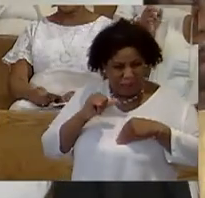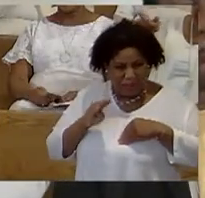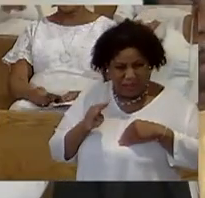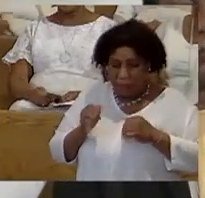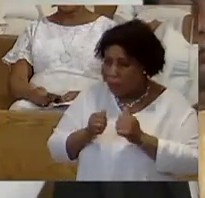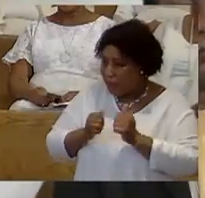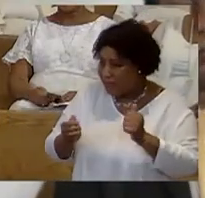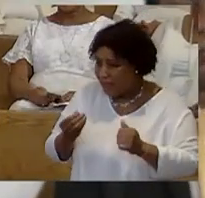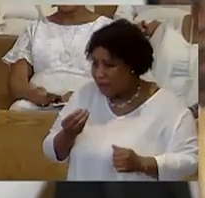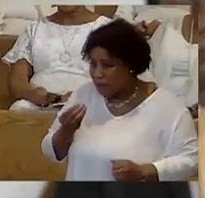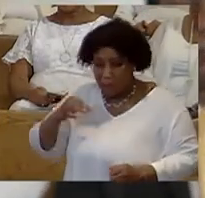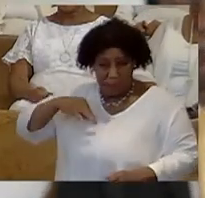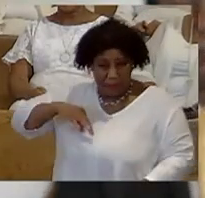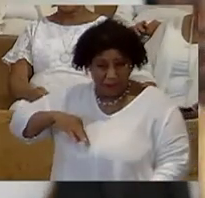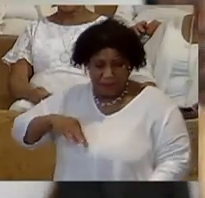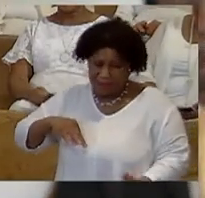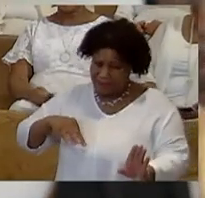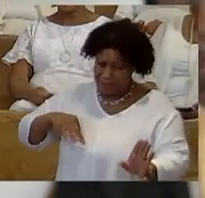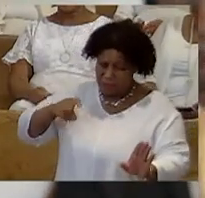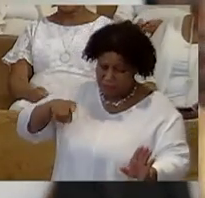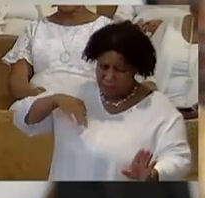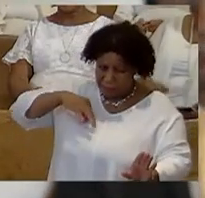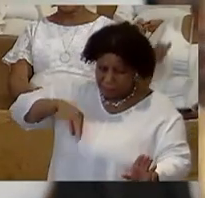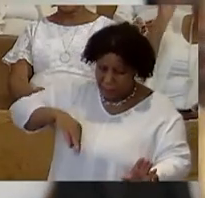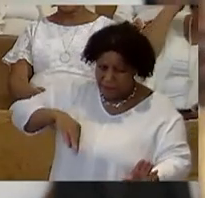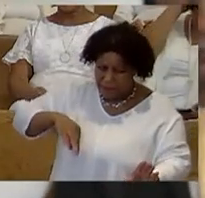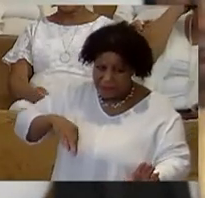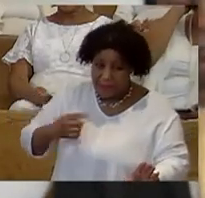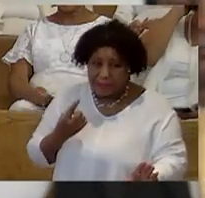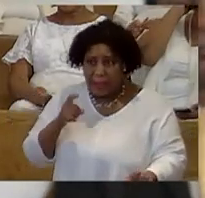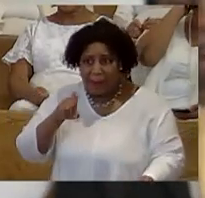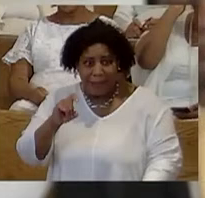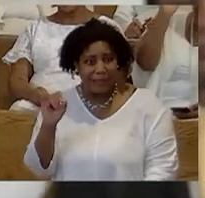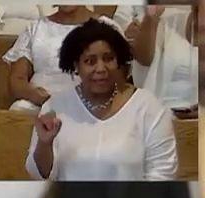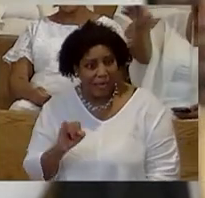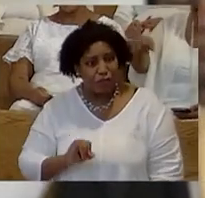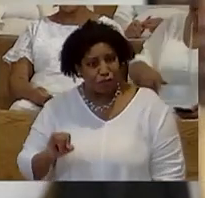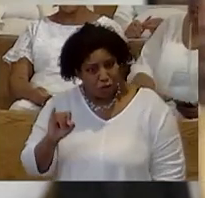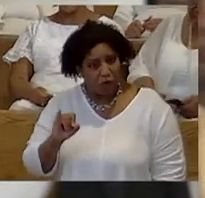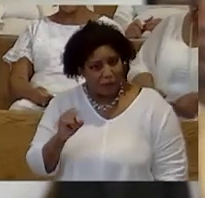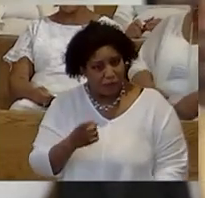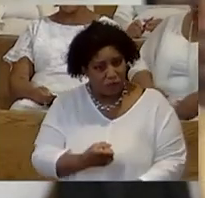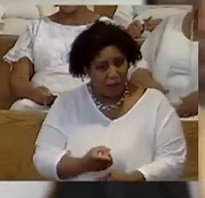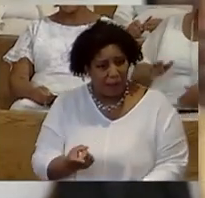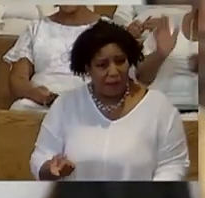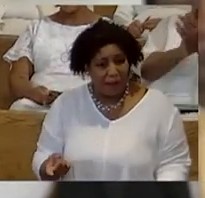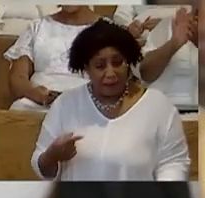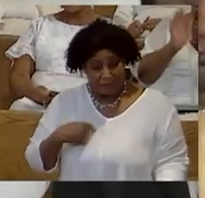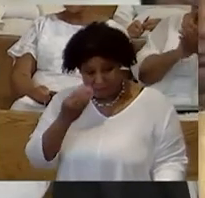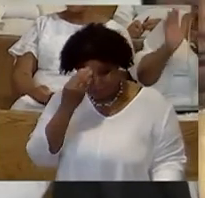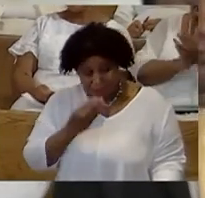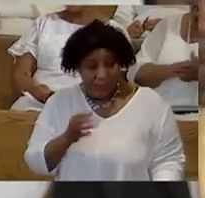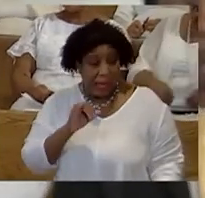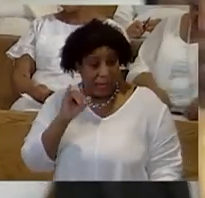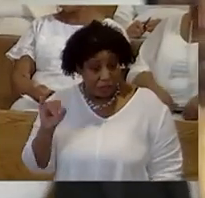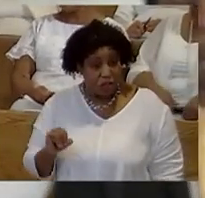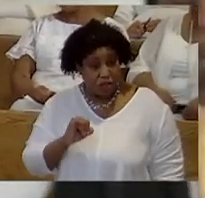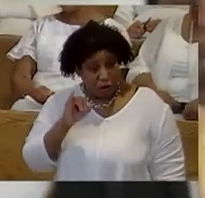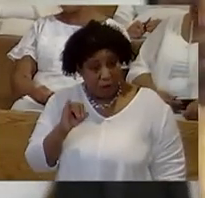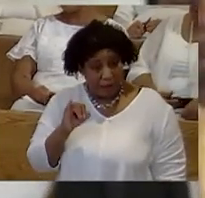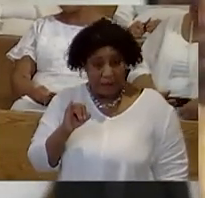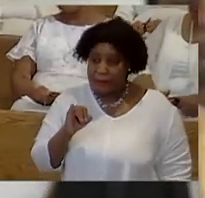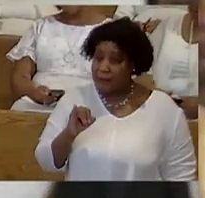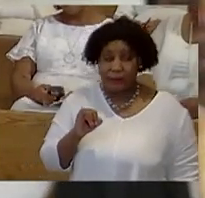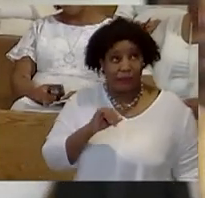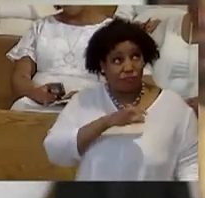no benefit these days. Somebody needs some insurance, amen? And I want to tell you the insurance of being